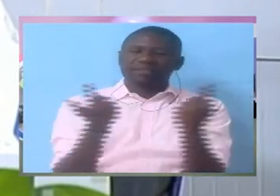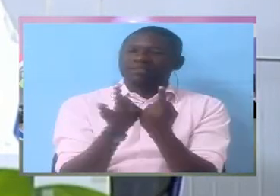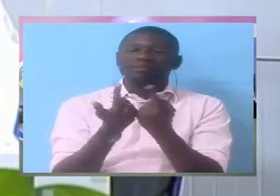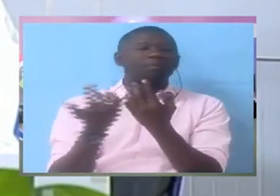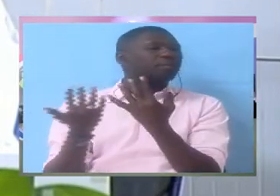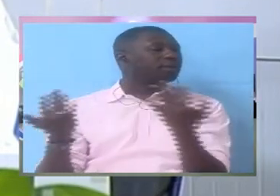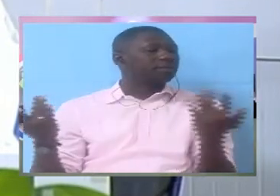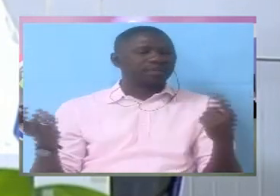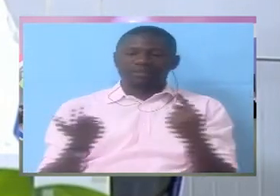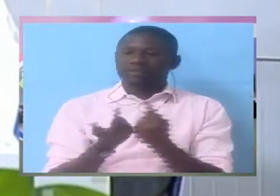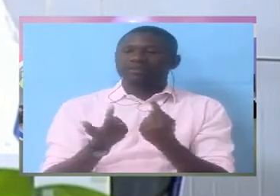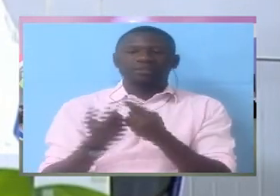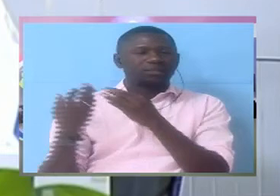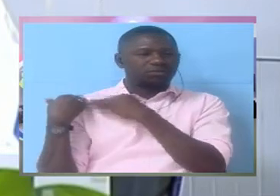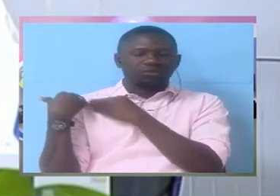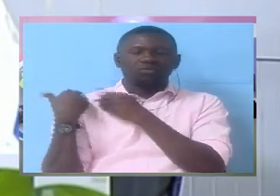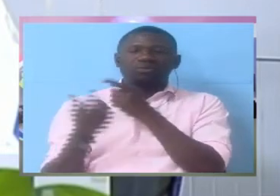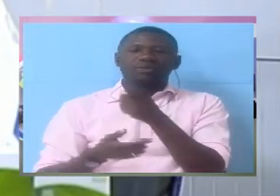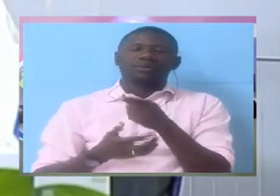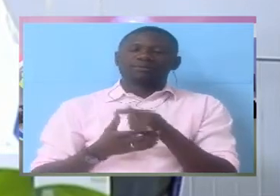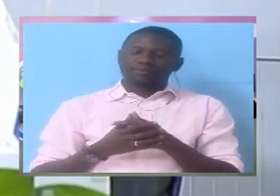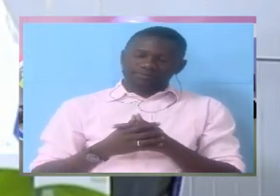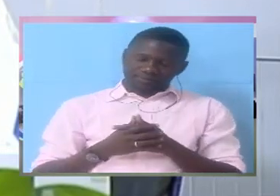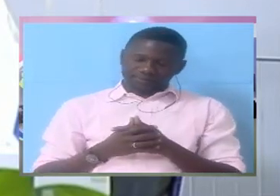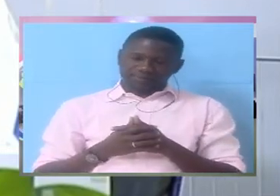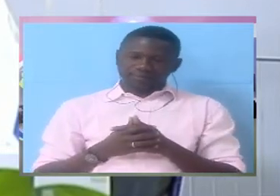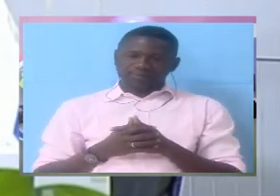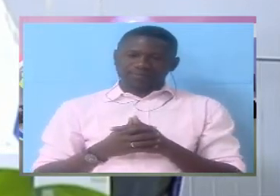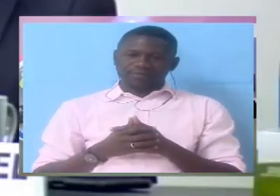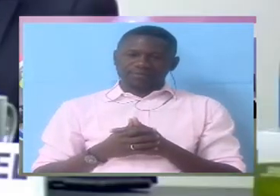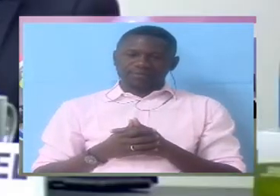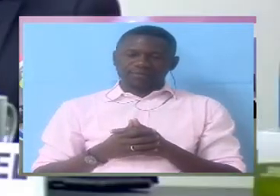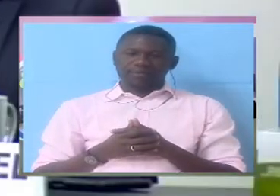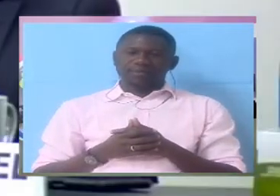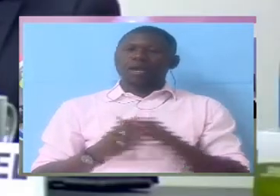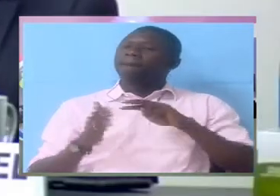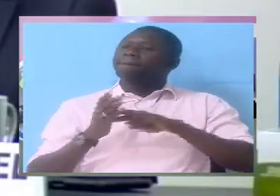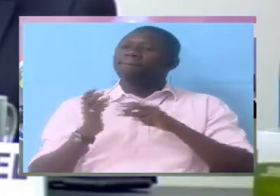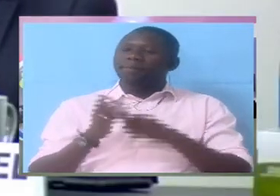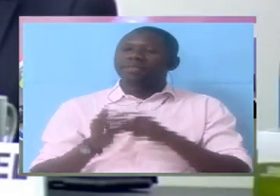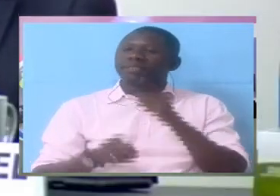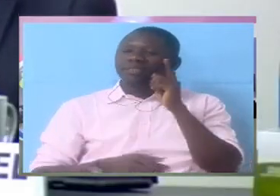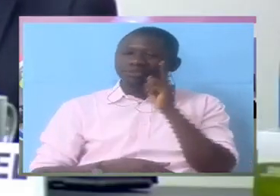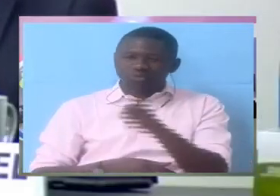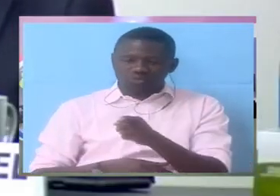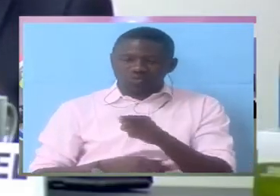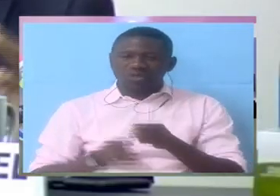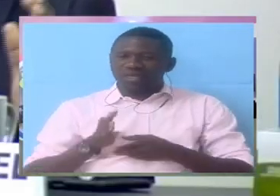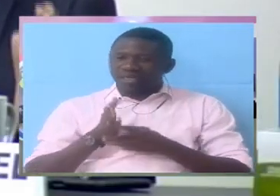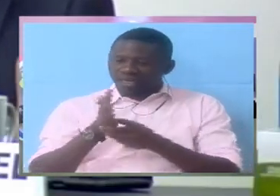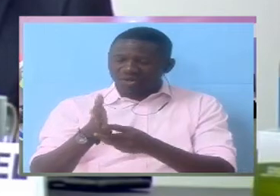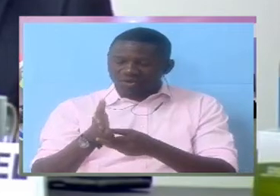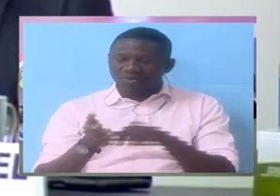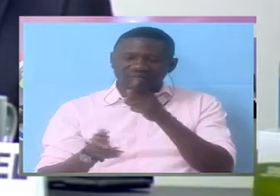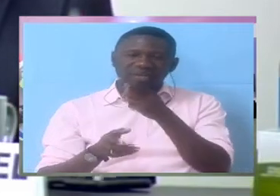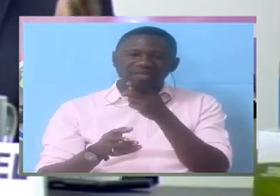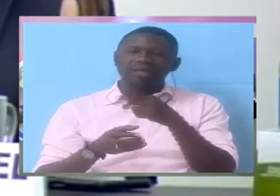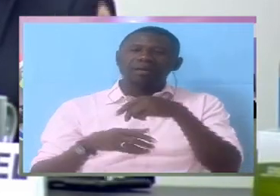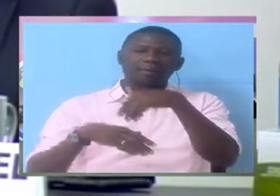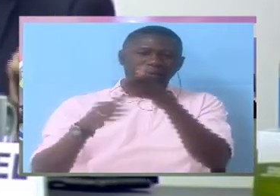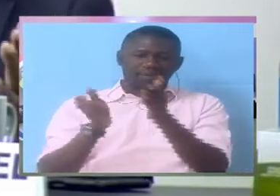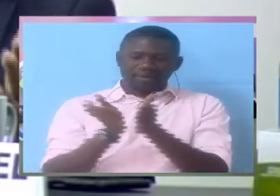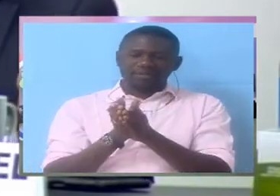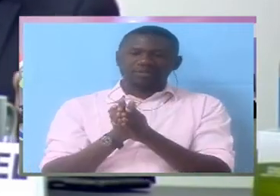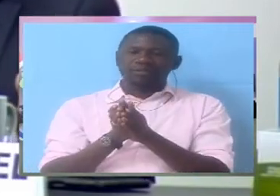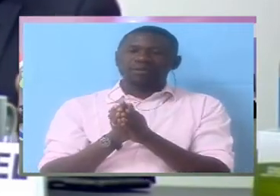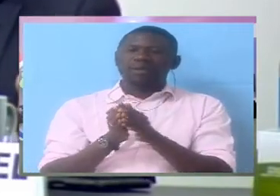bulu. And therefore, as director of that department, you would be involved in